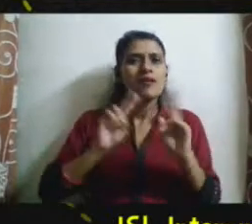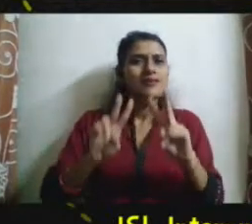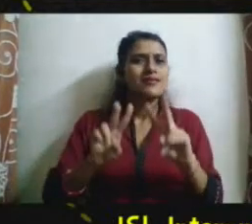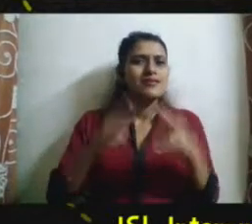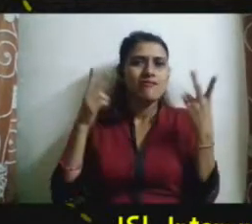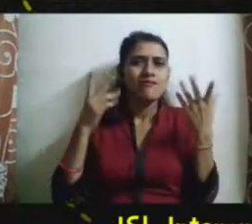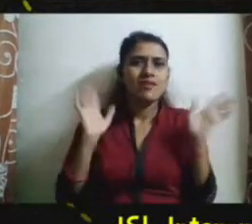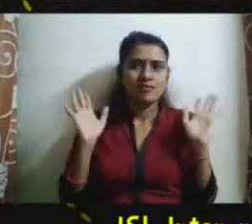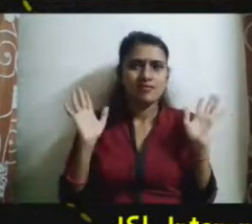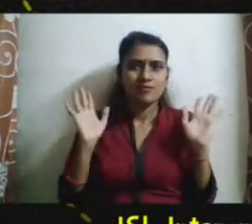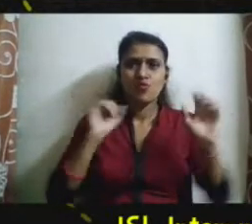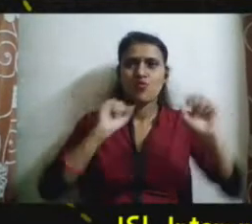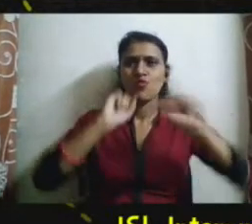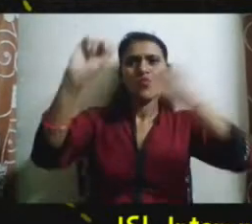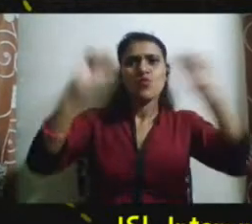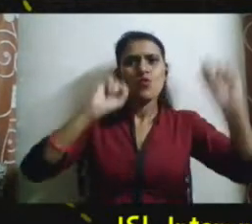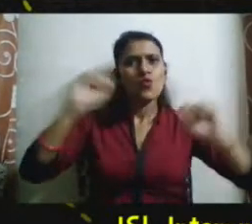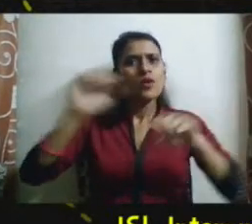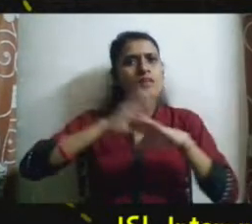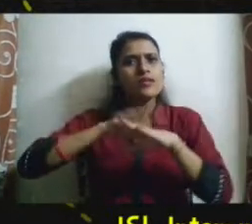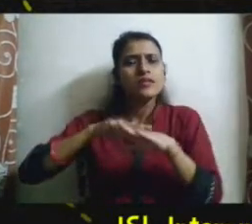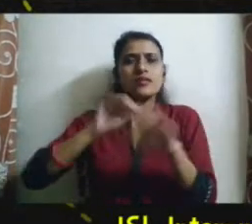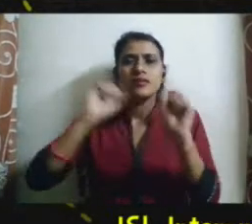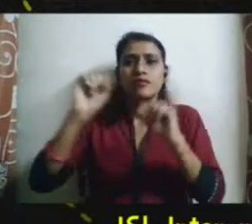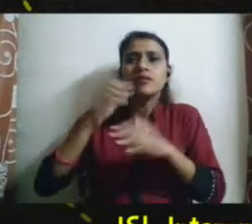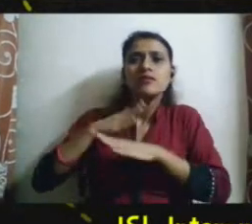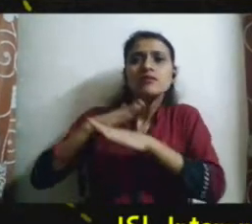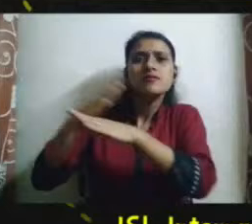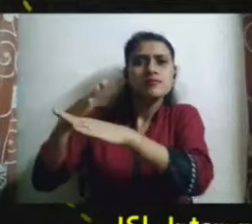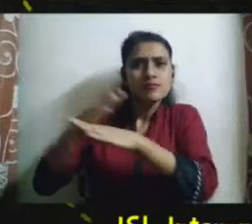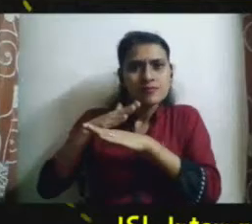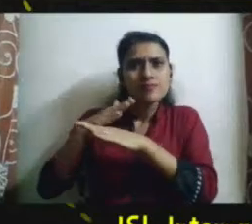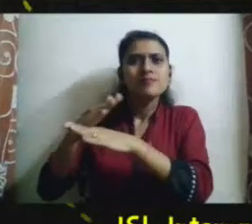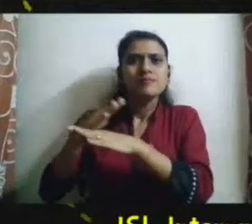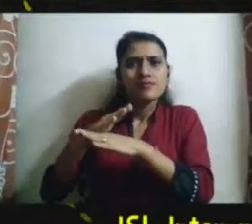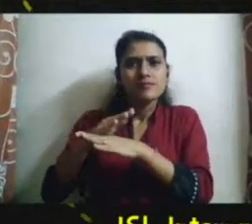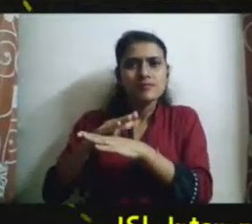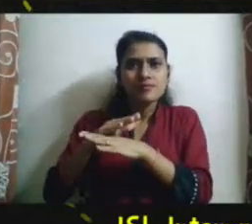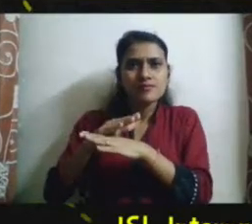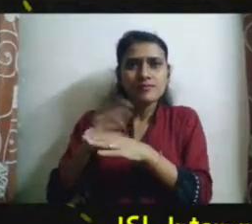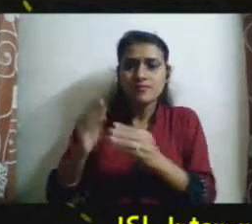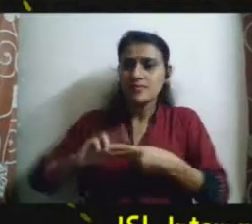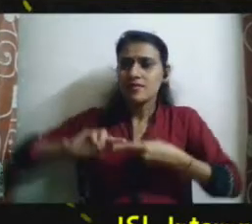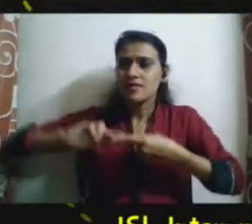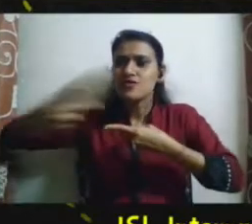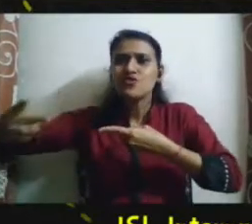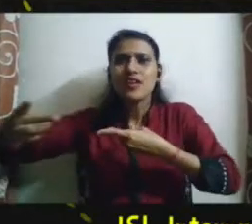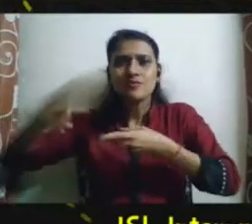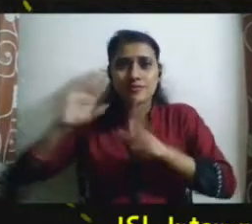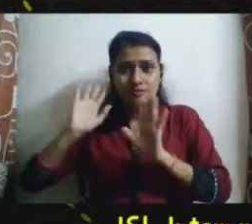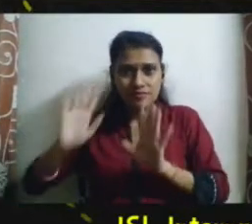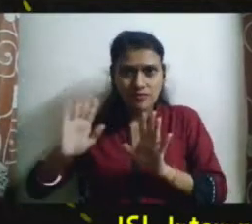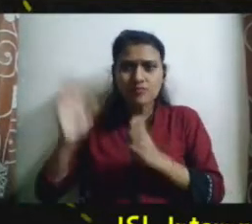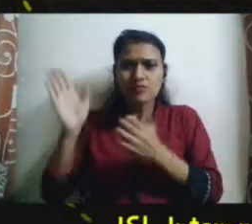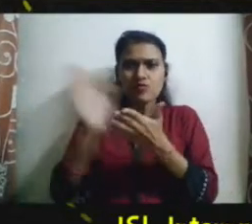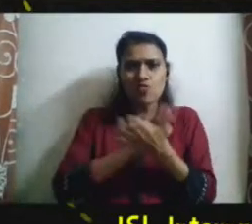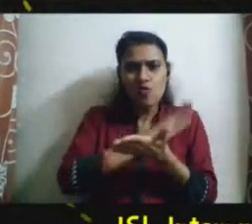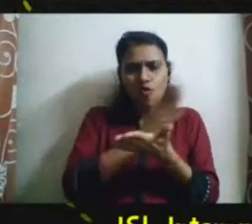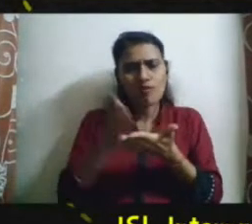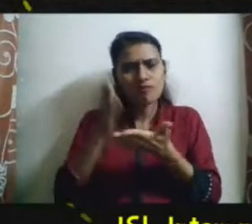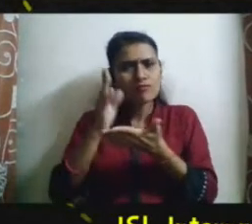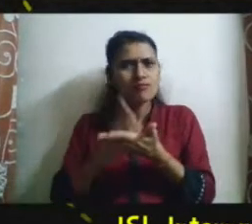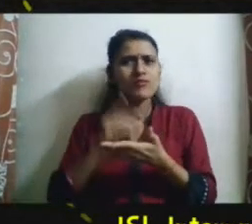who's making that experience, who's sharing, who's actually transmitting that experience to you through the song and the music